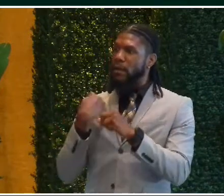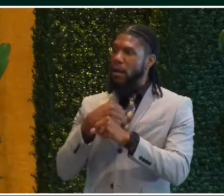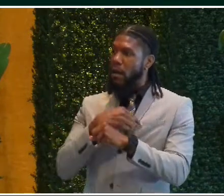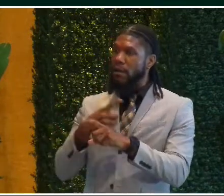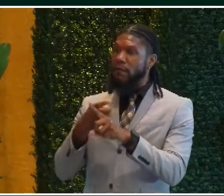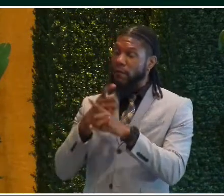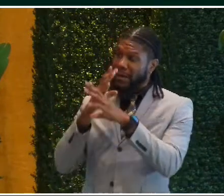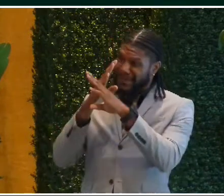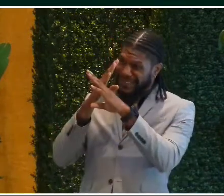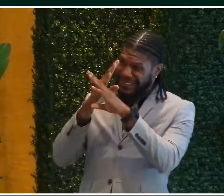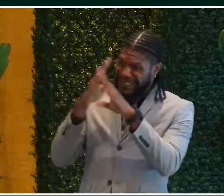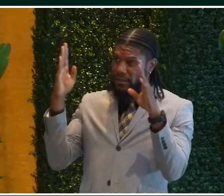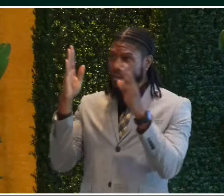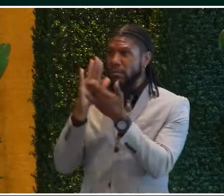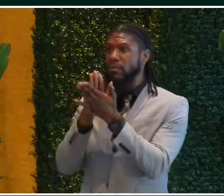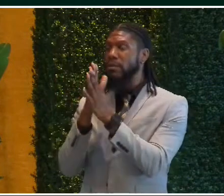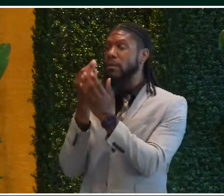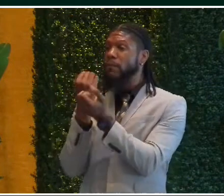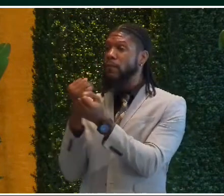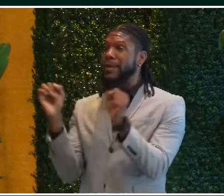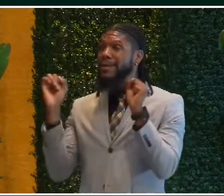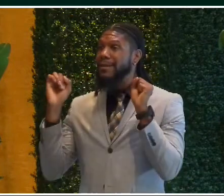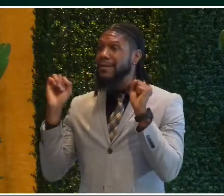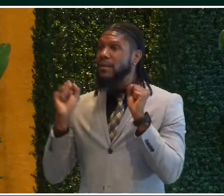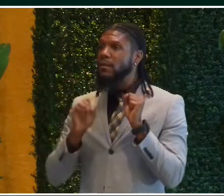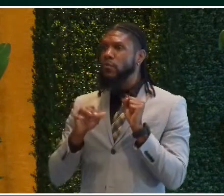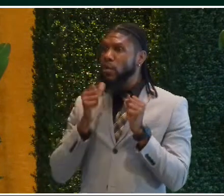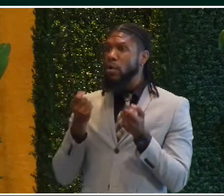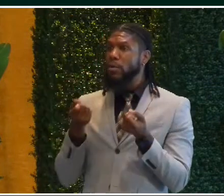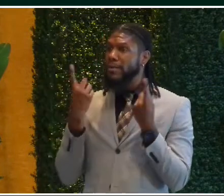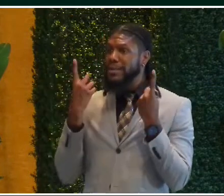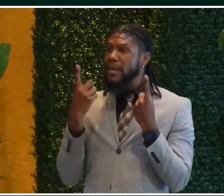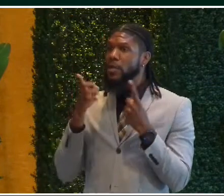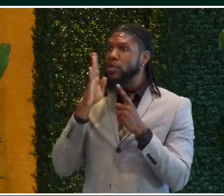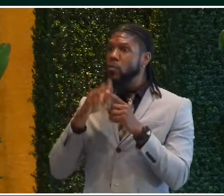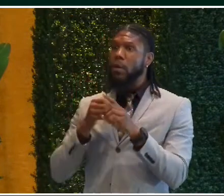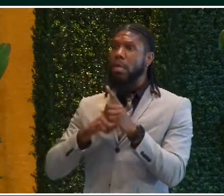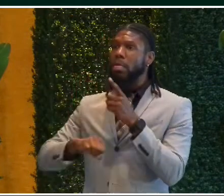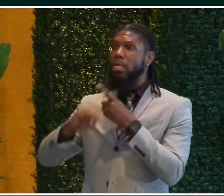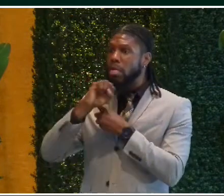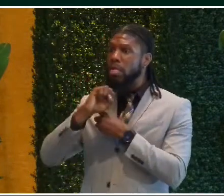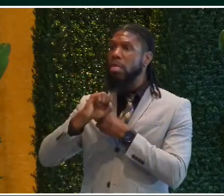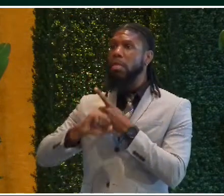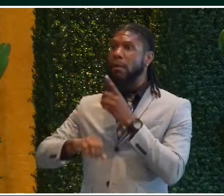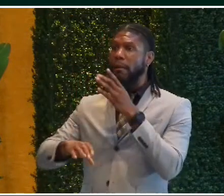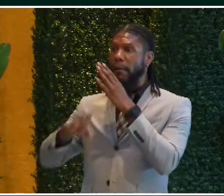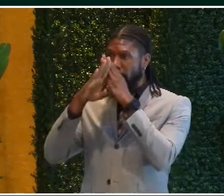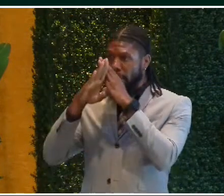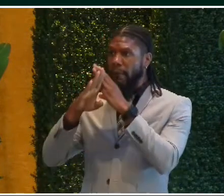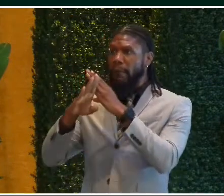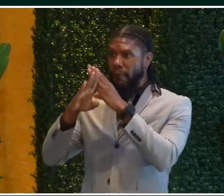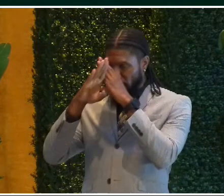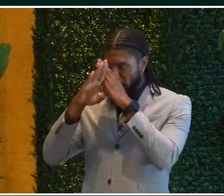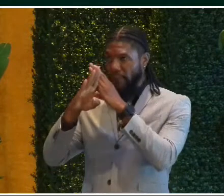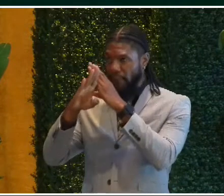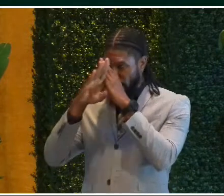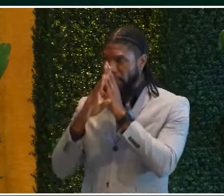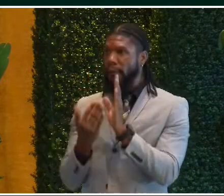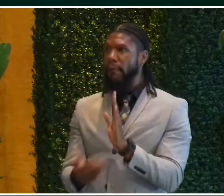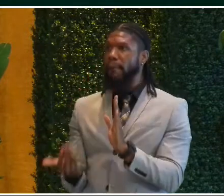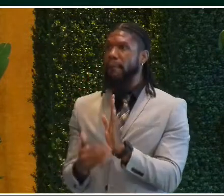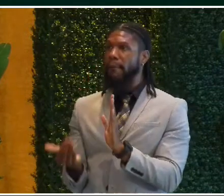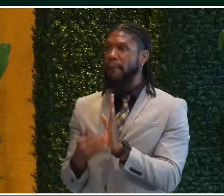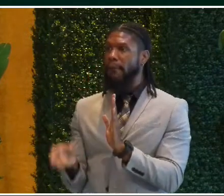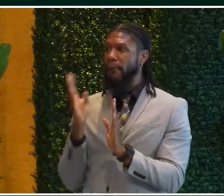freedom. And if you don't get that straight, you're not going to get anywhere. I'll tell you that. Yeah. I think it's